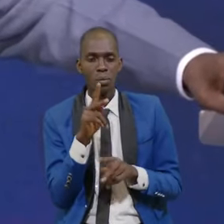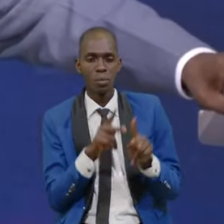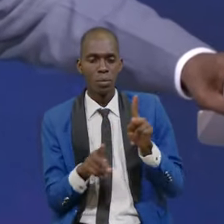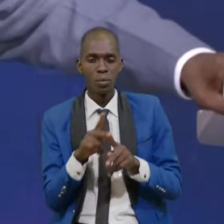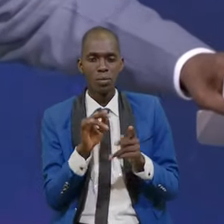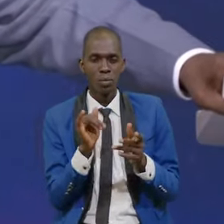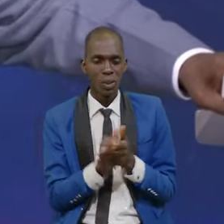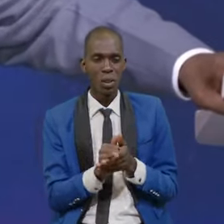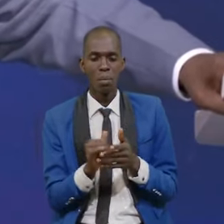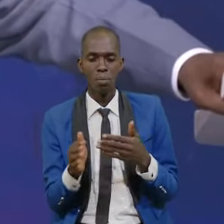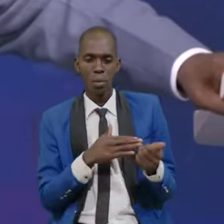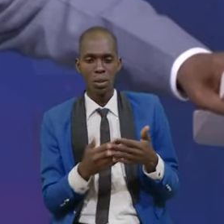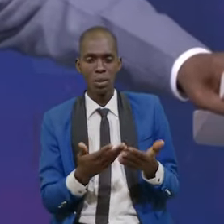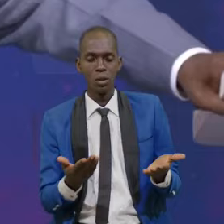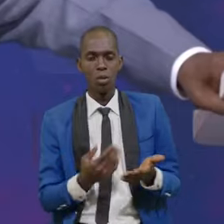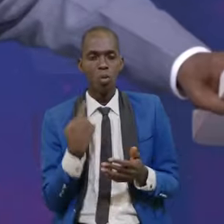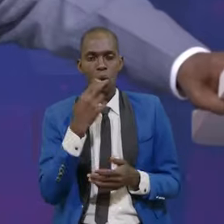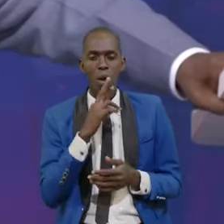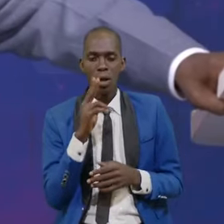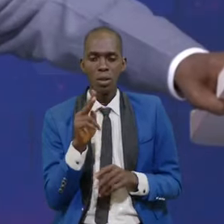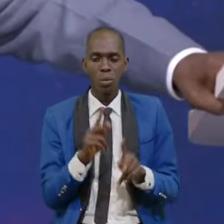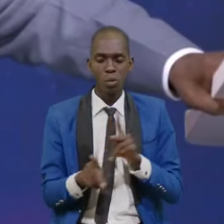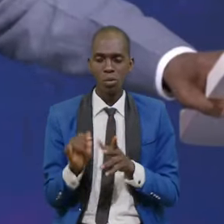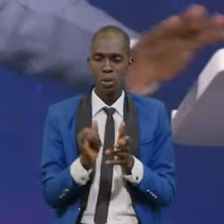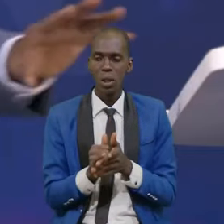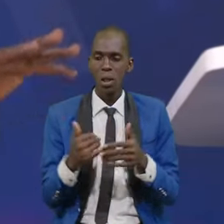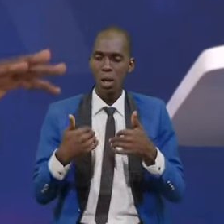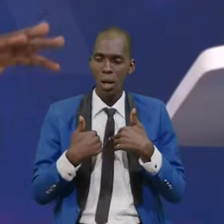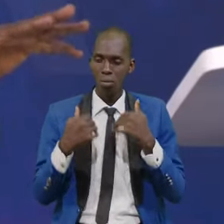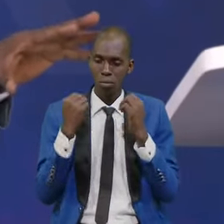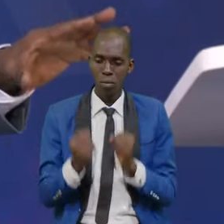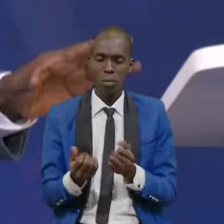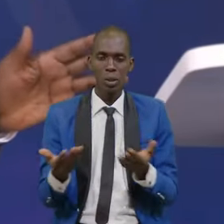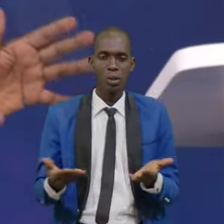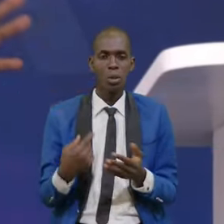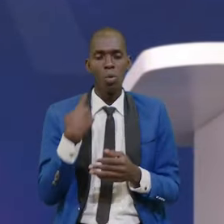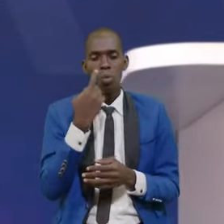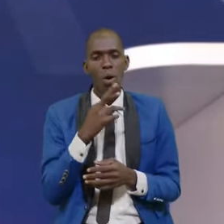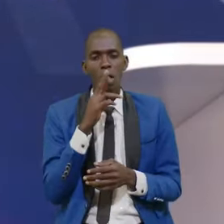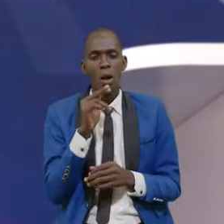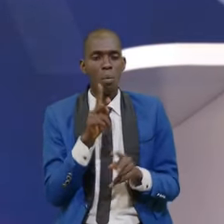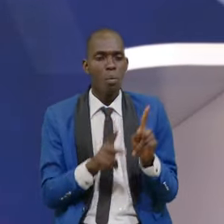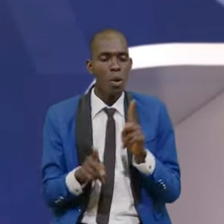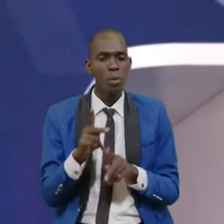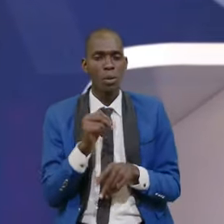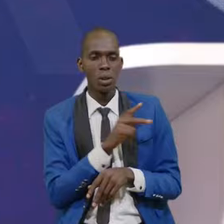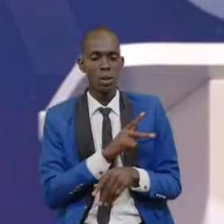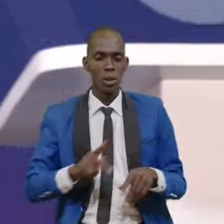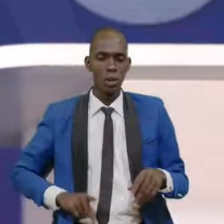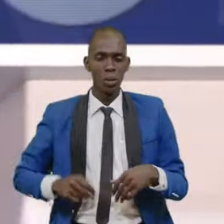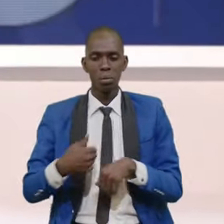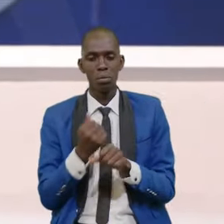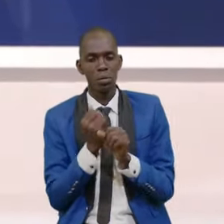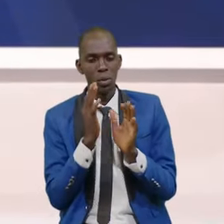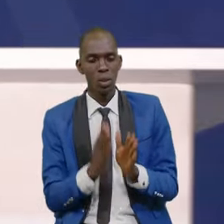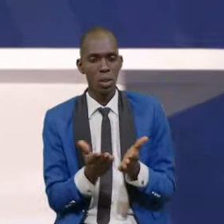makers here? Who are the people, the power holders here? Who are the people, the king makers here? That